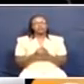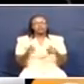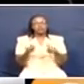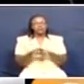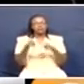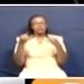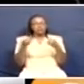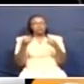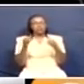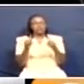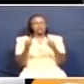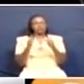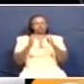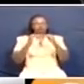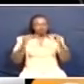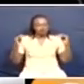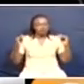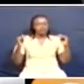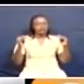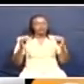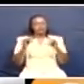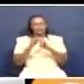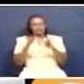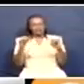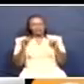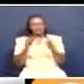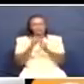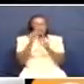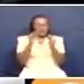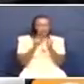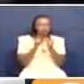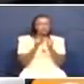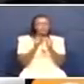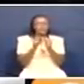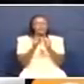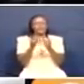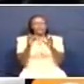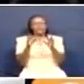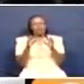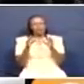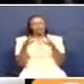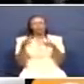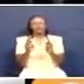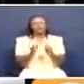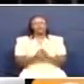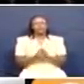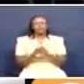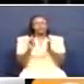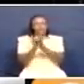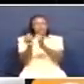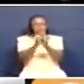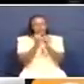an impartial, neutral, efficient, accurate, and accountable manner. That read together with